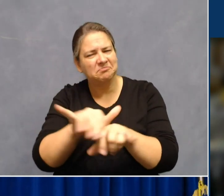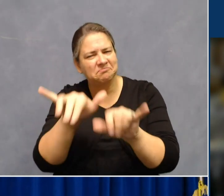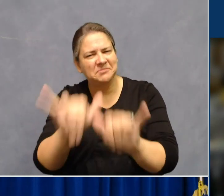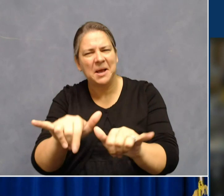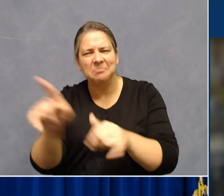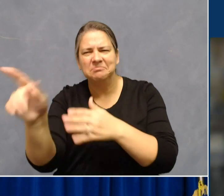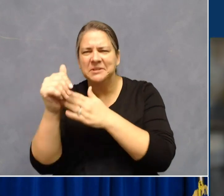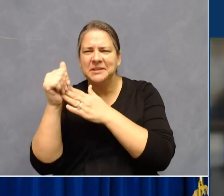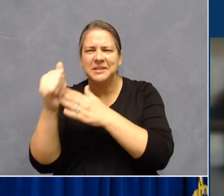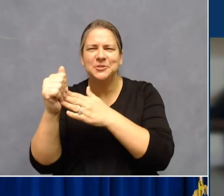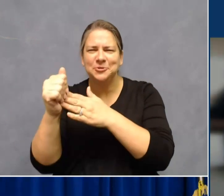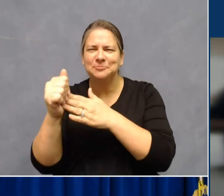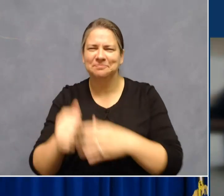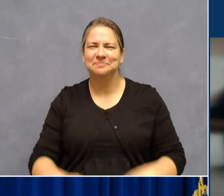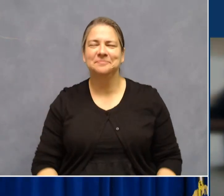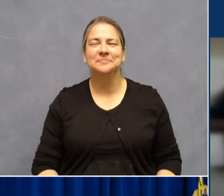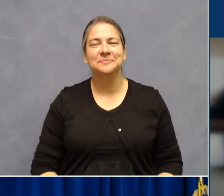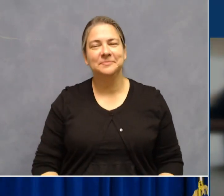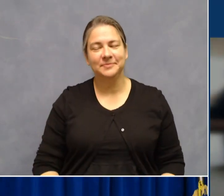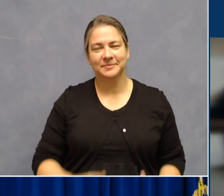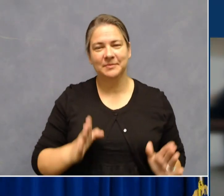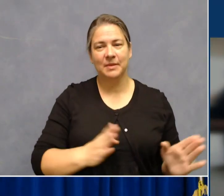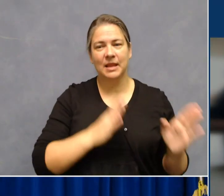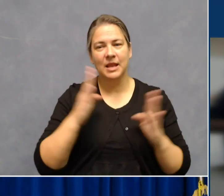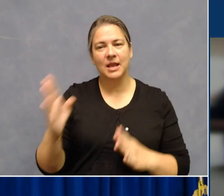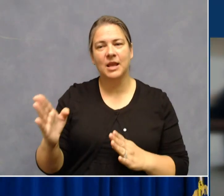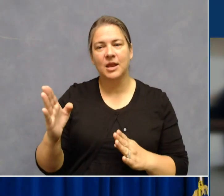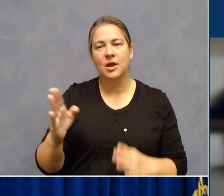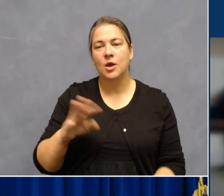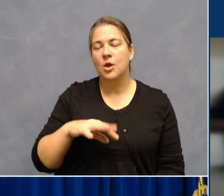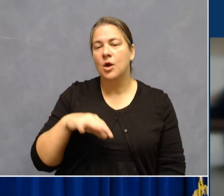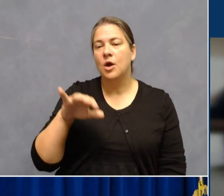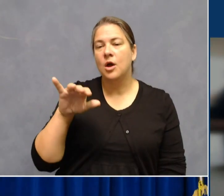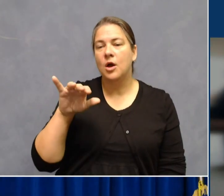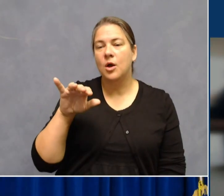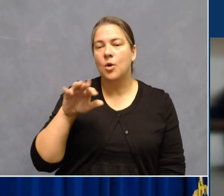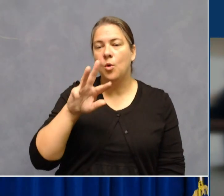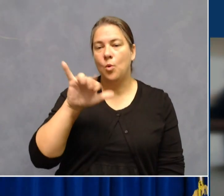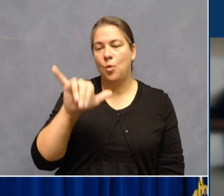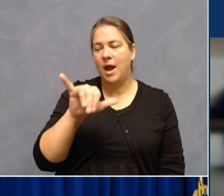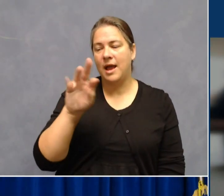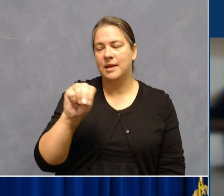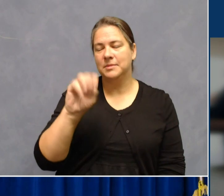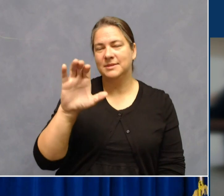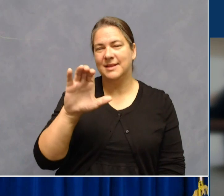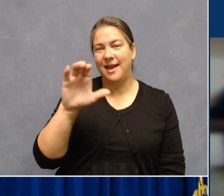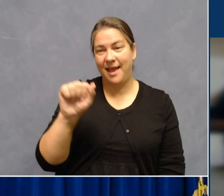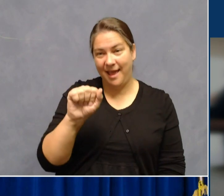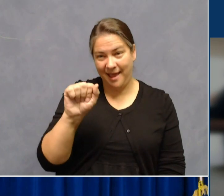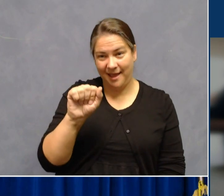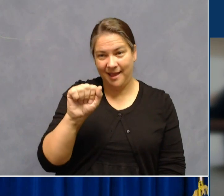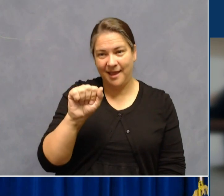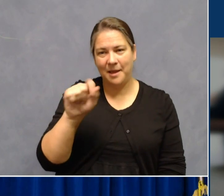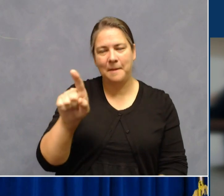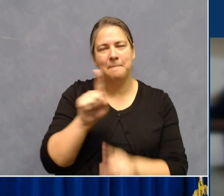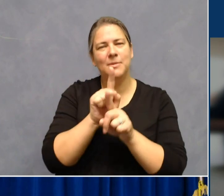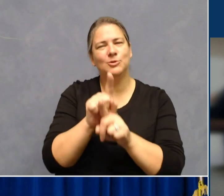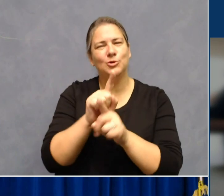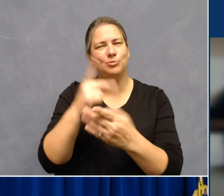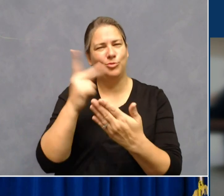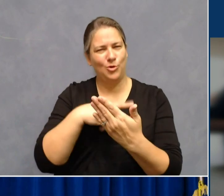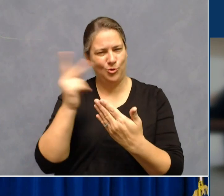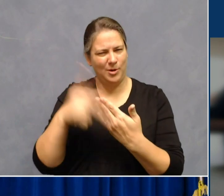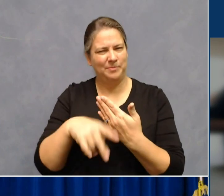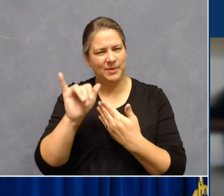finally, this is from the Why Now mentoring program through the YMCA. It's offered to help hope and healing